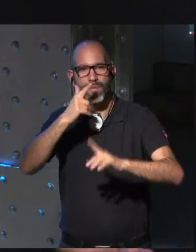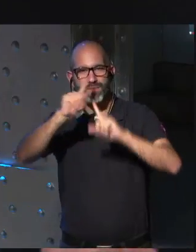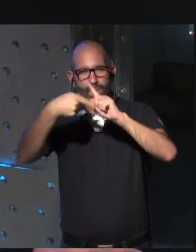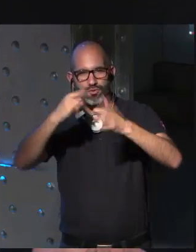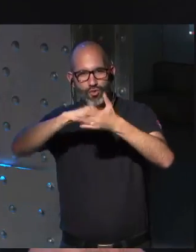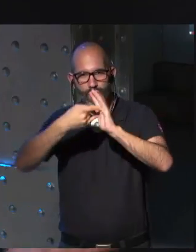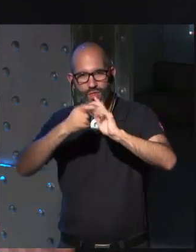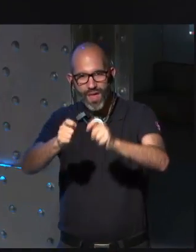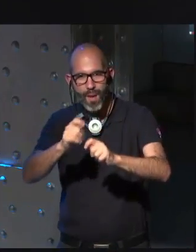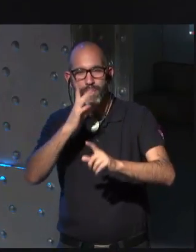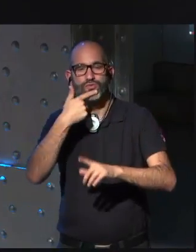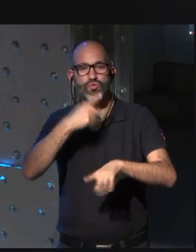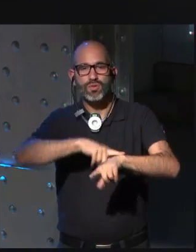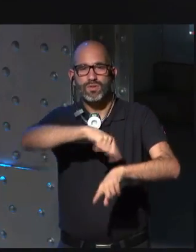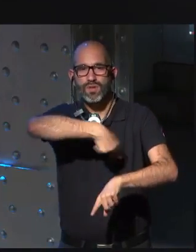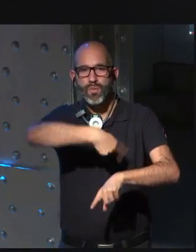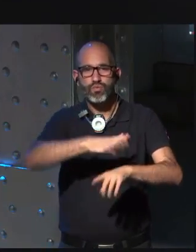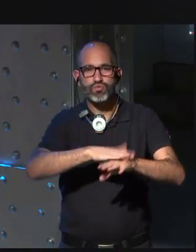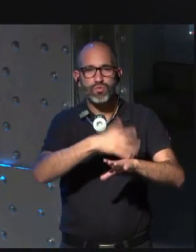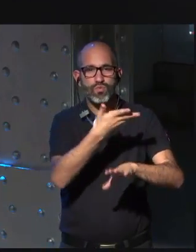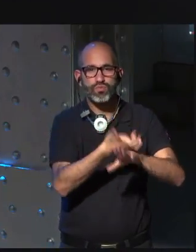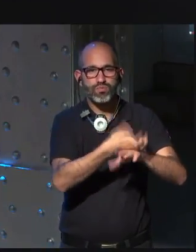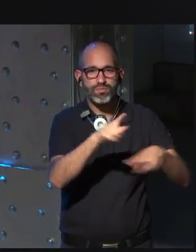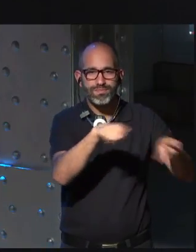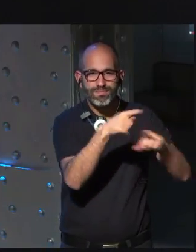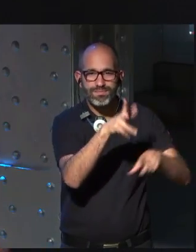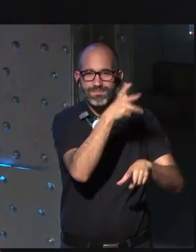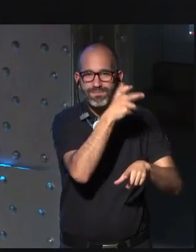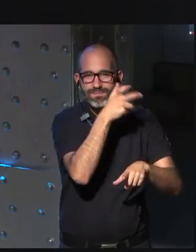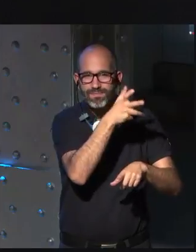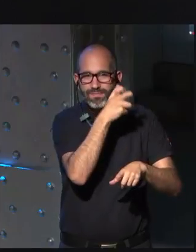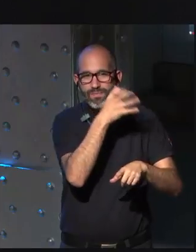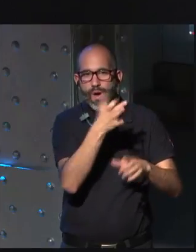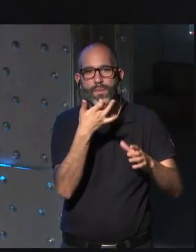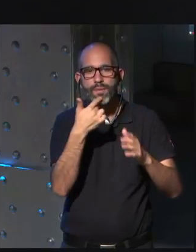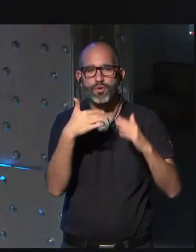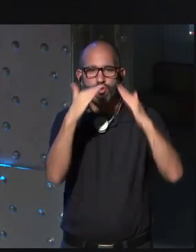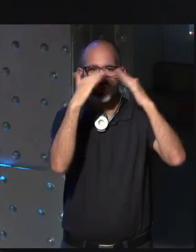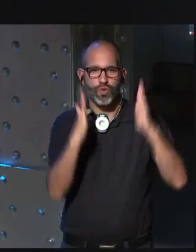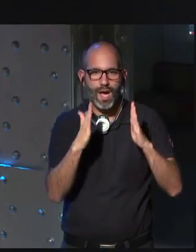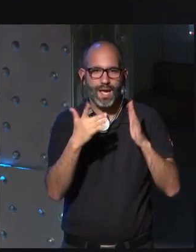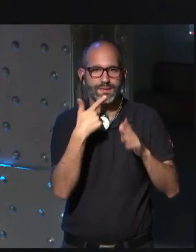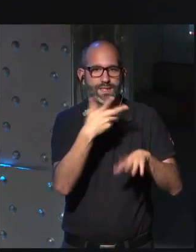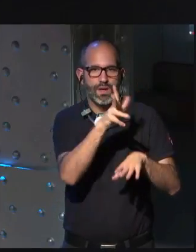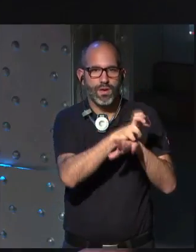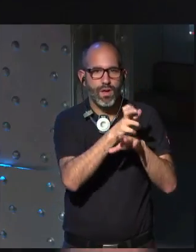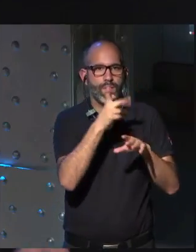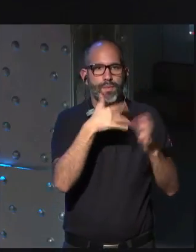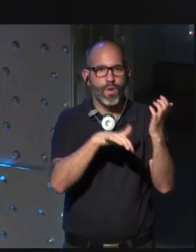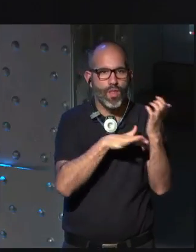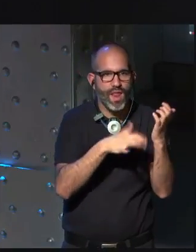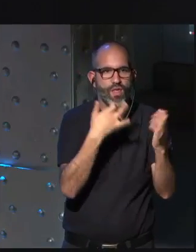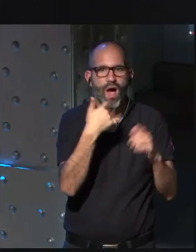like to do when live, but then you spend a long time listening to recorded music. When you're at home, you